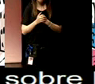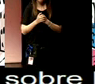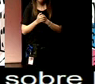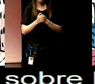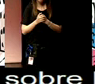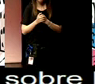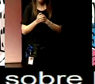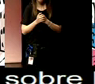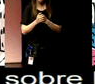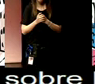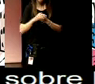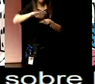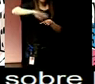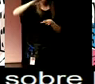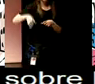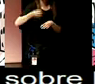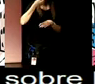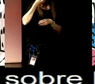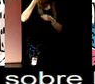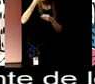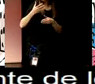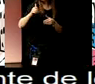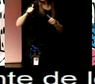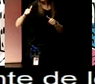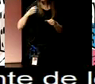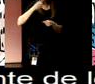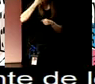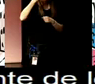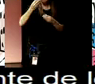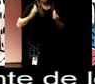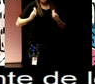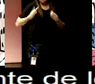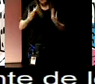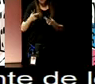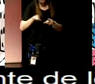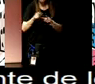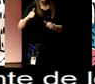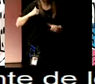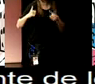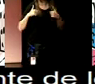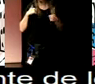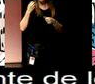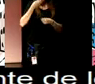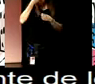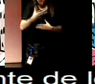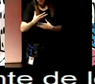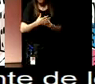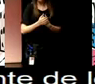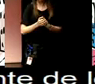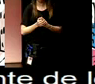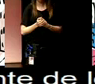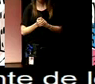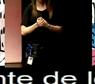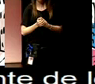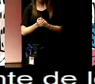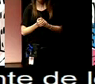That place is quite new. It's a very wonderful church that was designed by